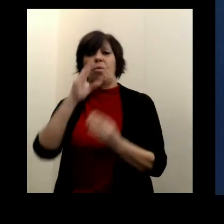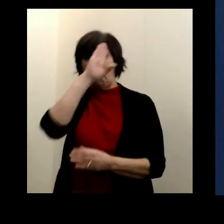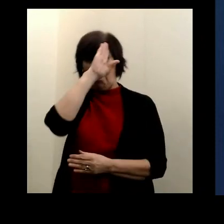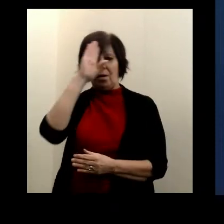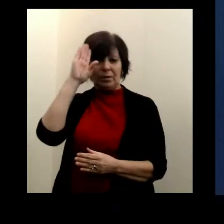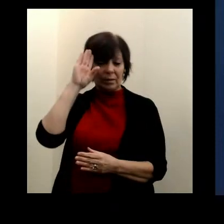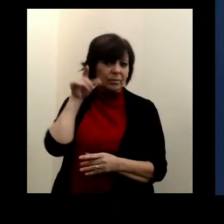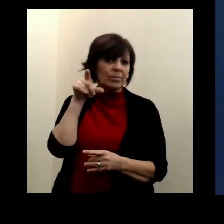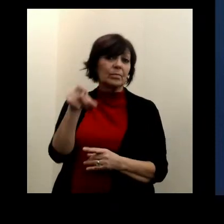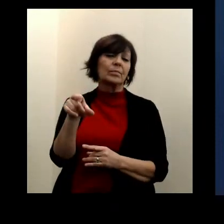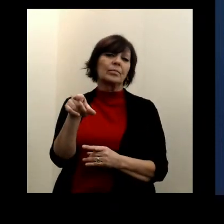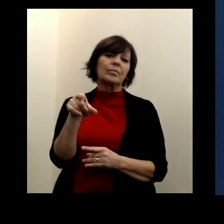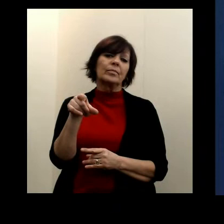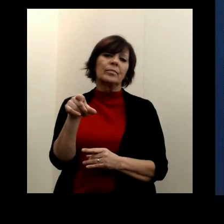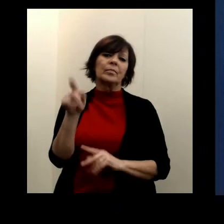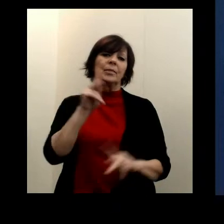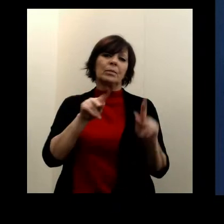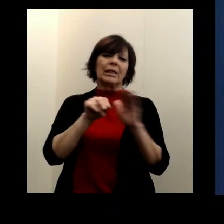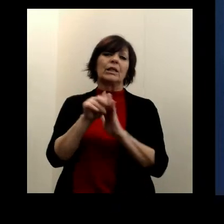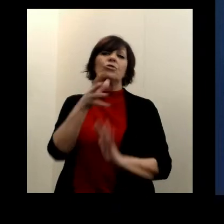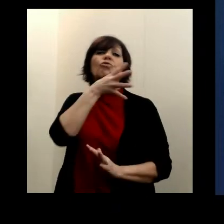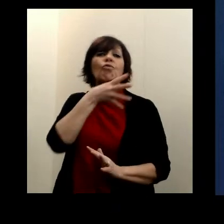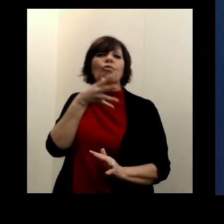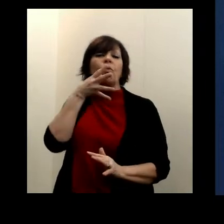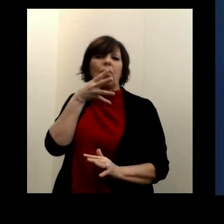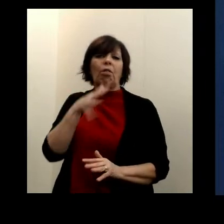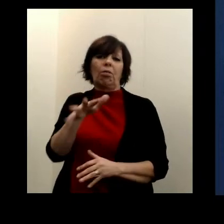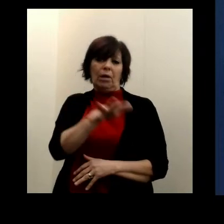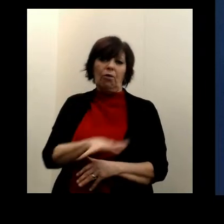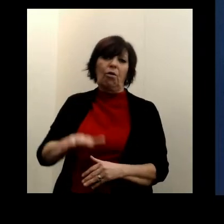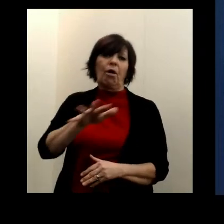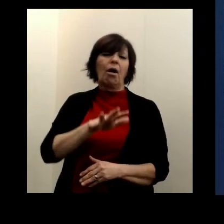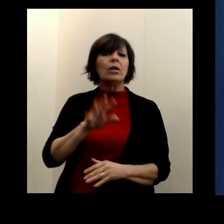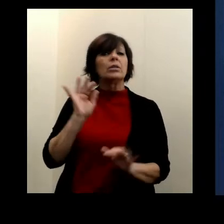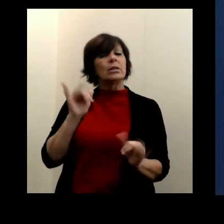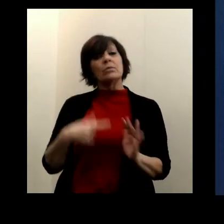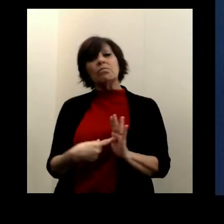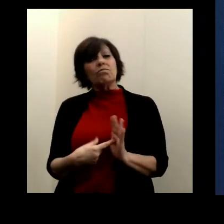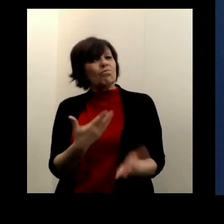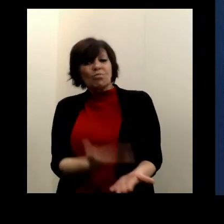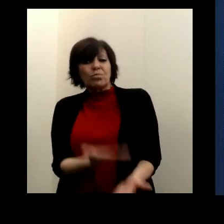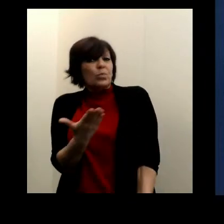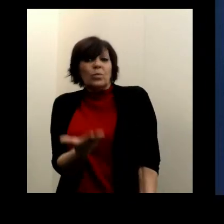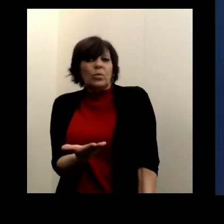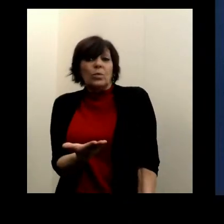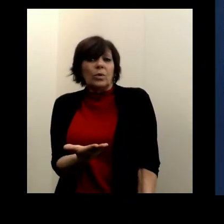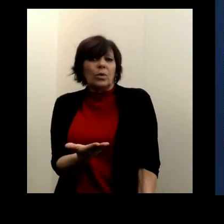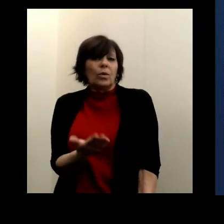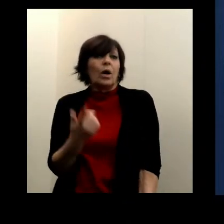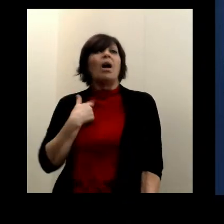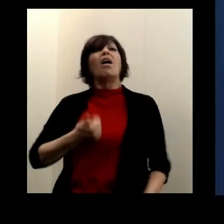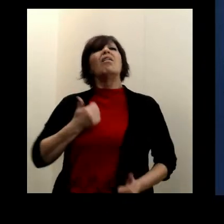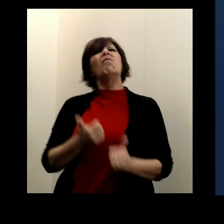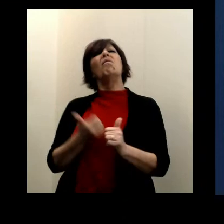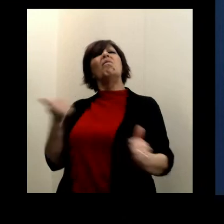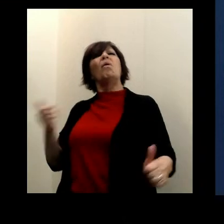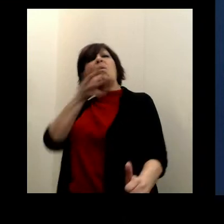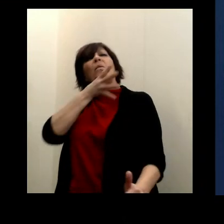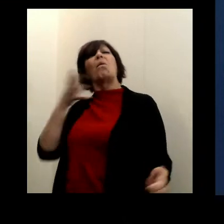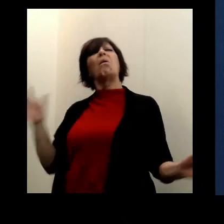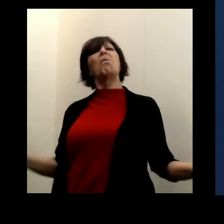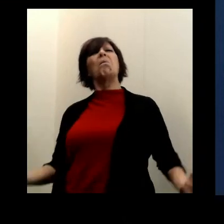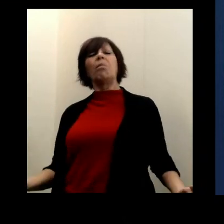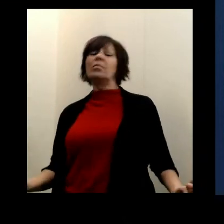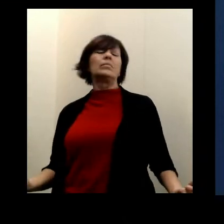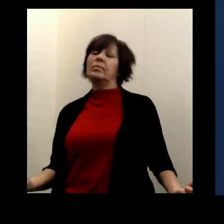of individuals who live in rural settings. So it does go to show that just because you're in a rural area, it doesn't mean that you are not